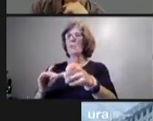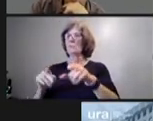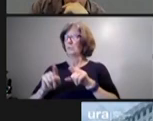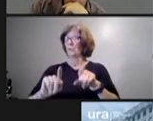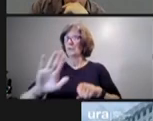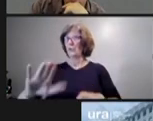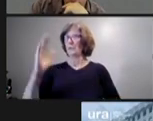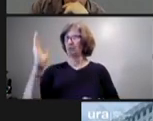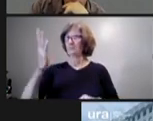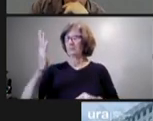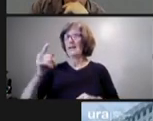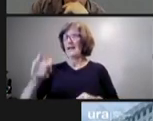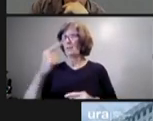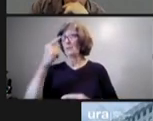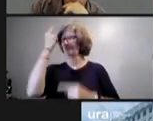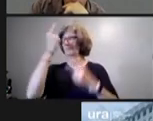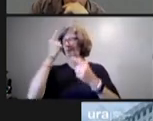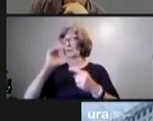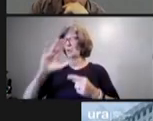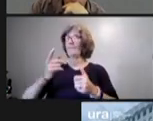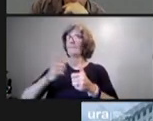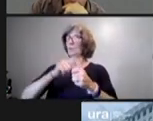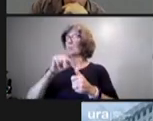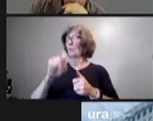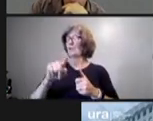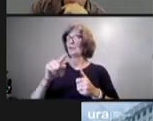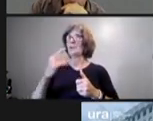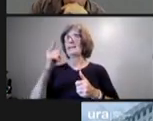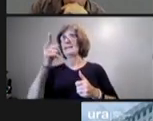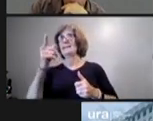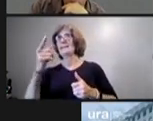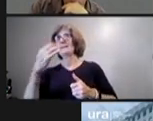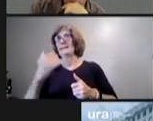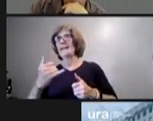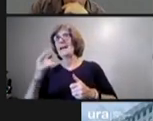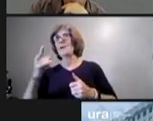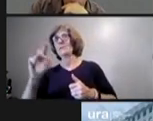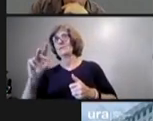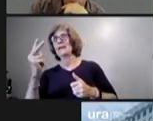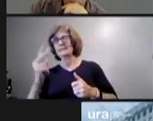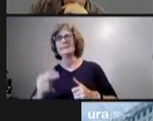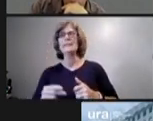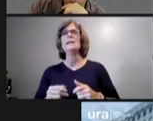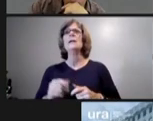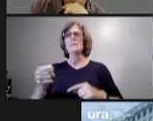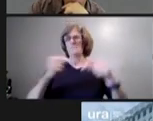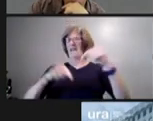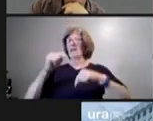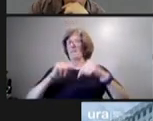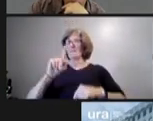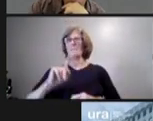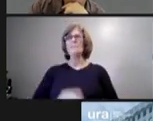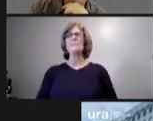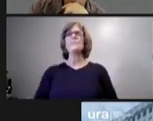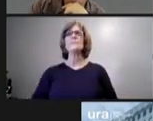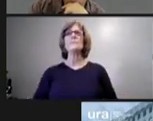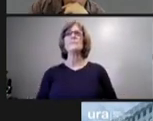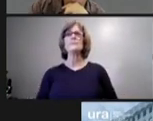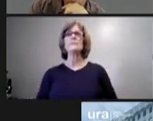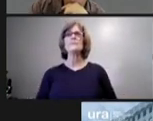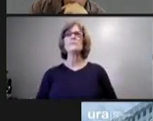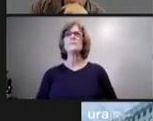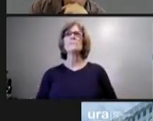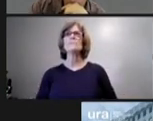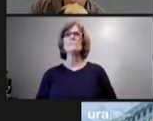first question as well as this one. So I'll start with the first question. In at least